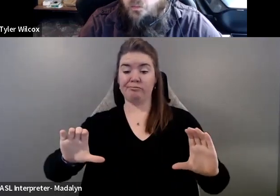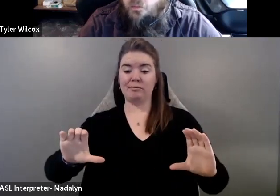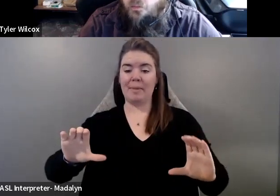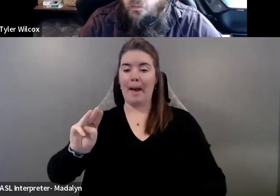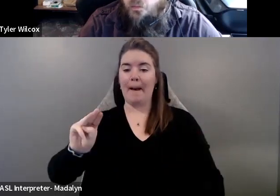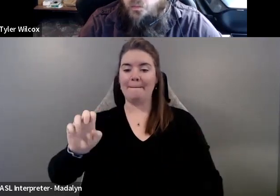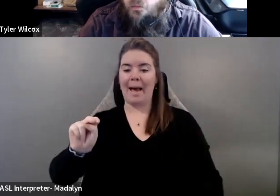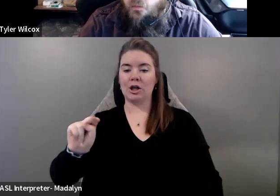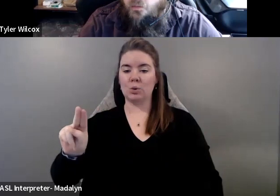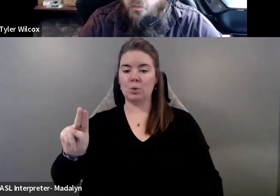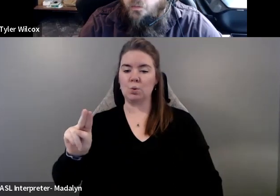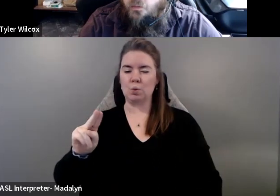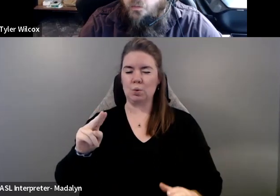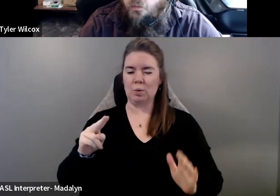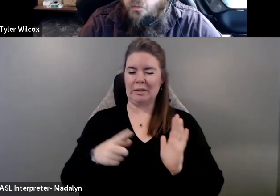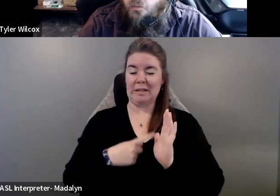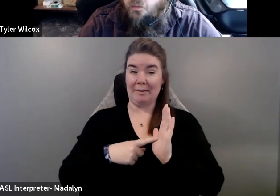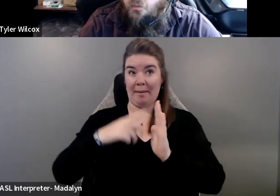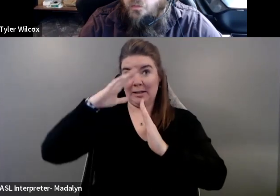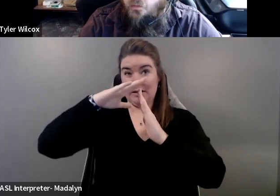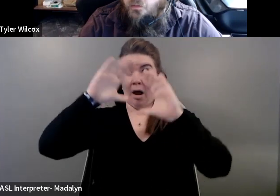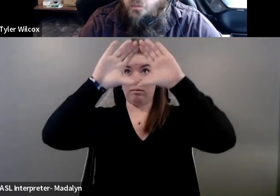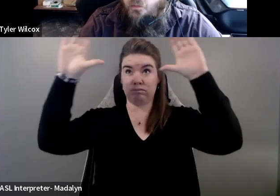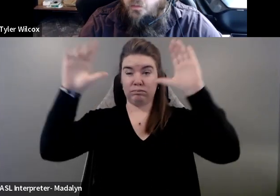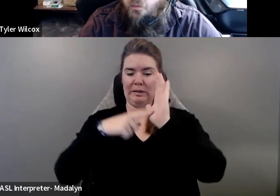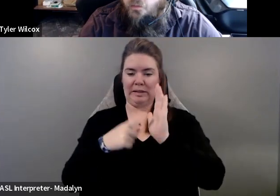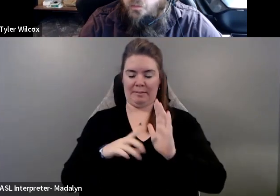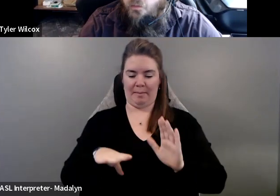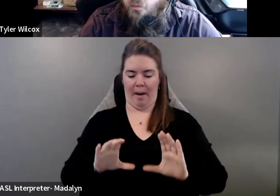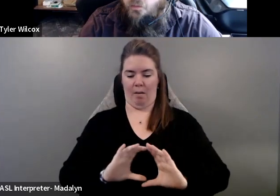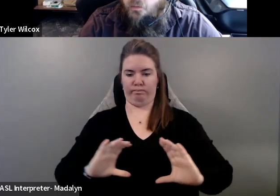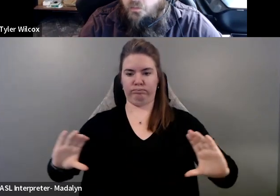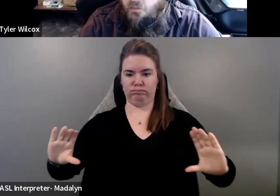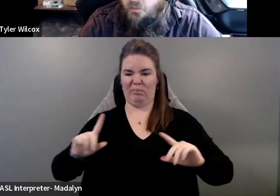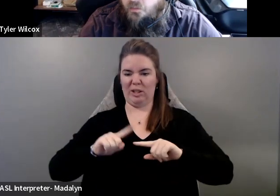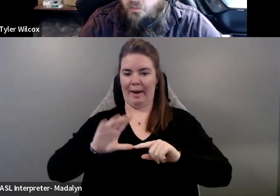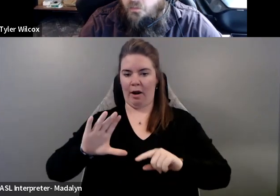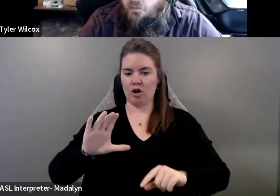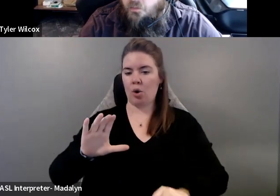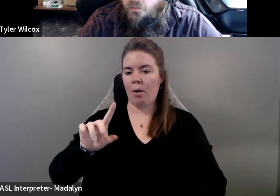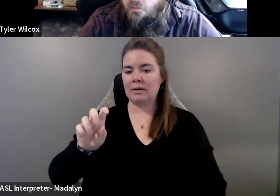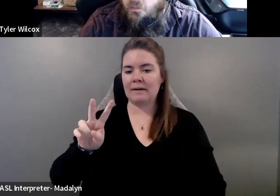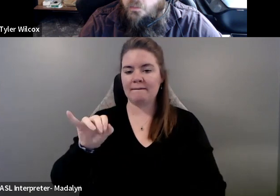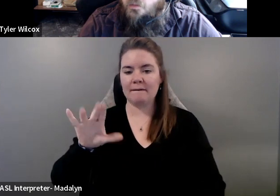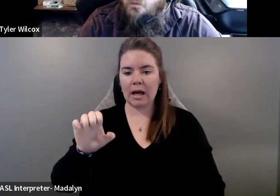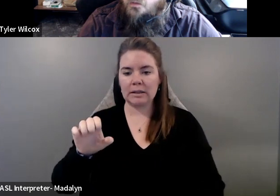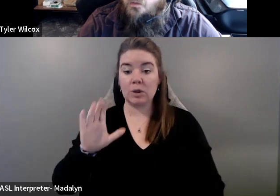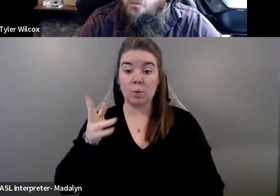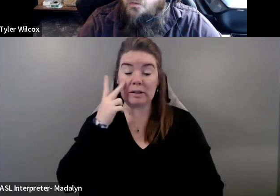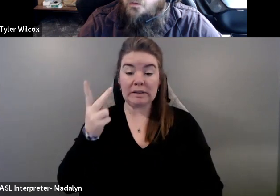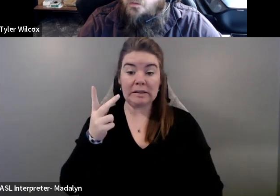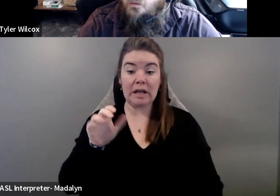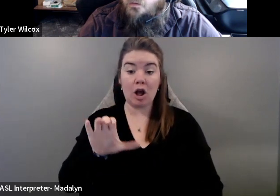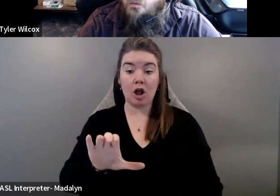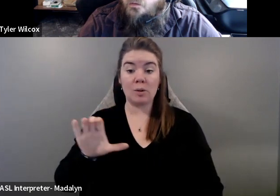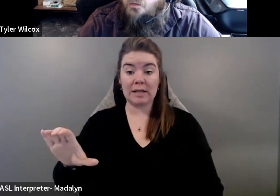can find the menu bar at the top or the bottom of the screen. That's where you'll find closed captioning for today's session. And you can view